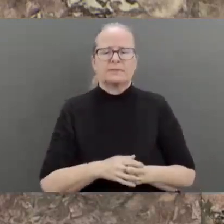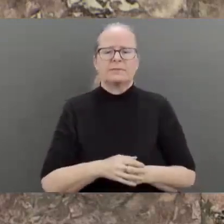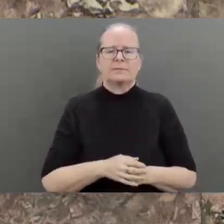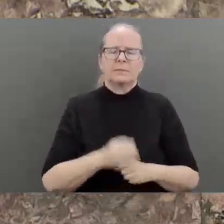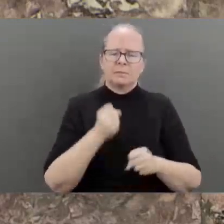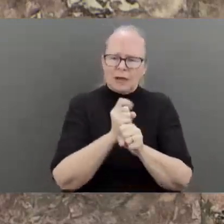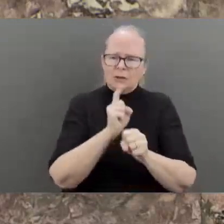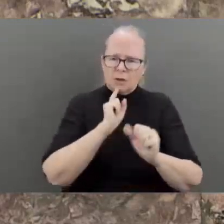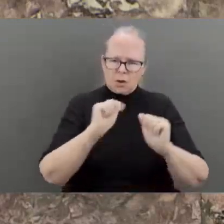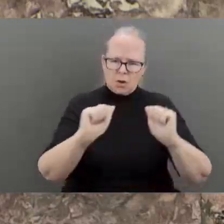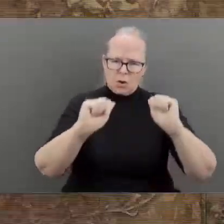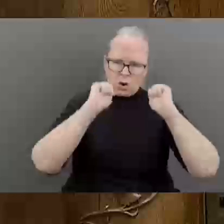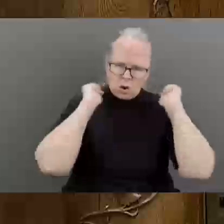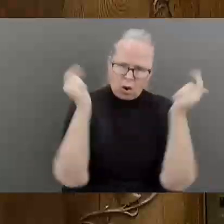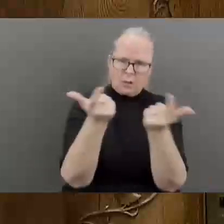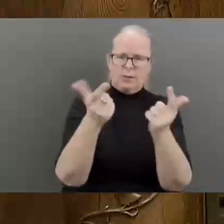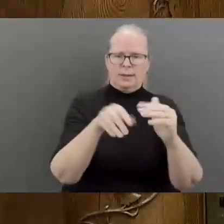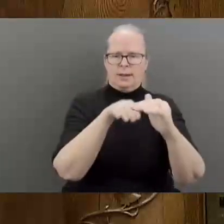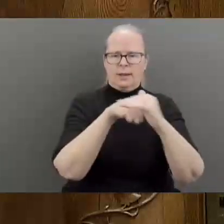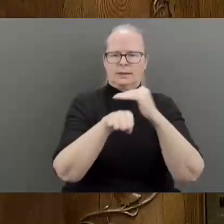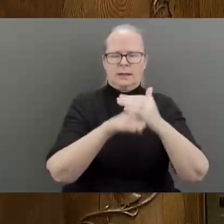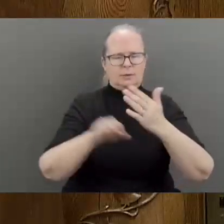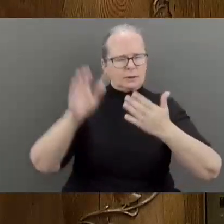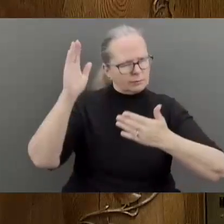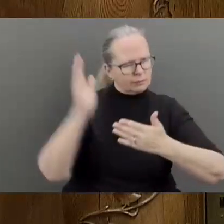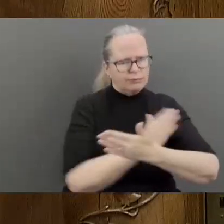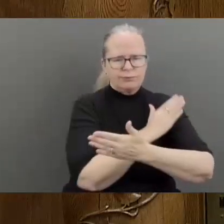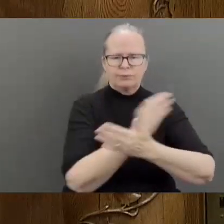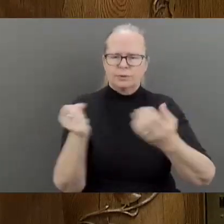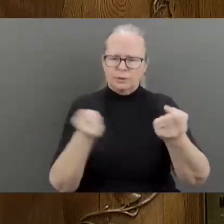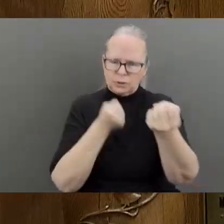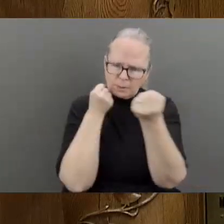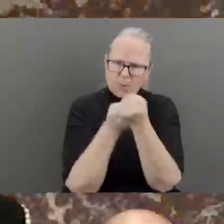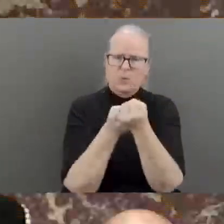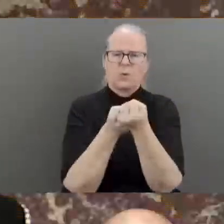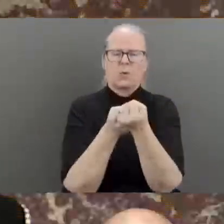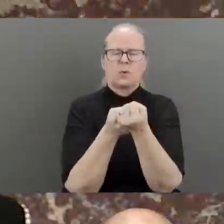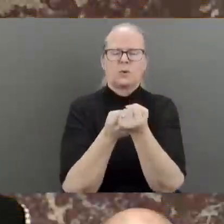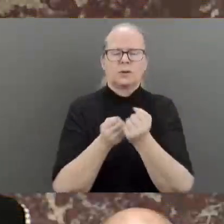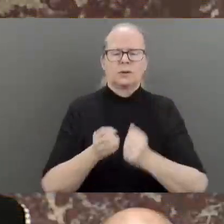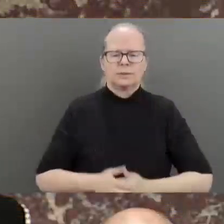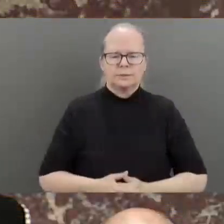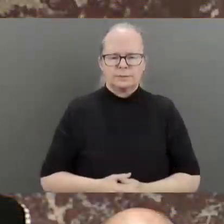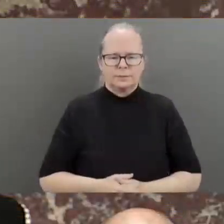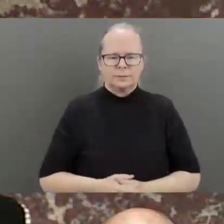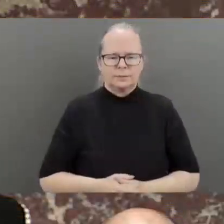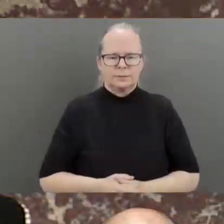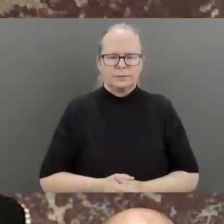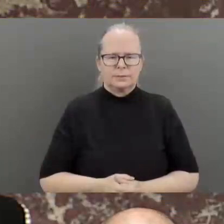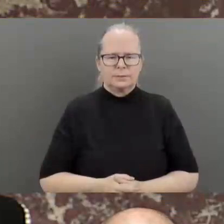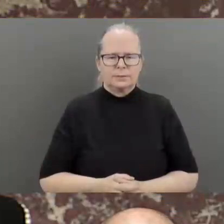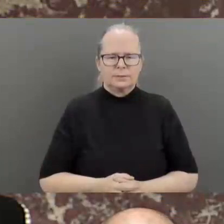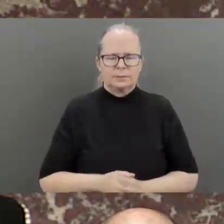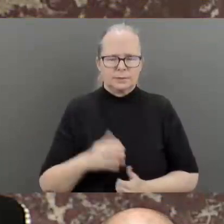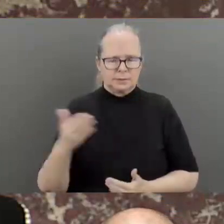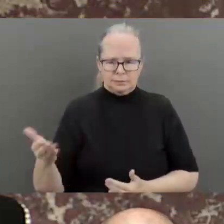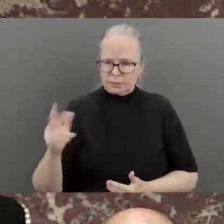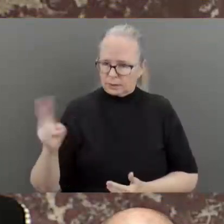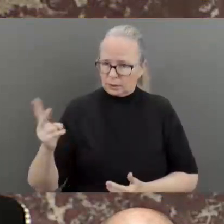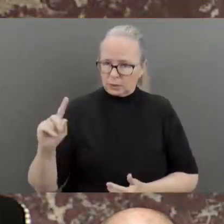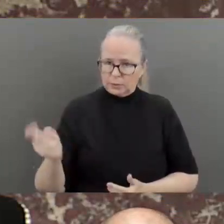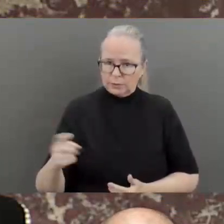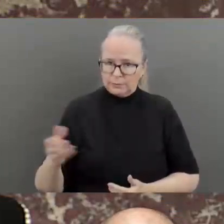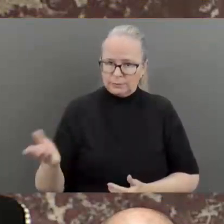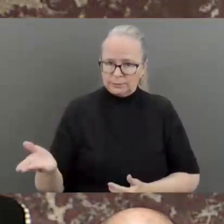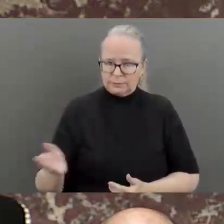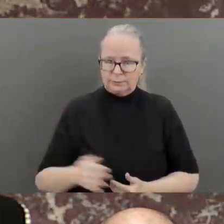Mr. Speaker. Member supplemental. Thank you to the Minister. 9 years of an emergency and drug poisoning